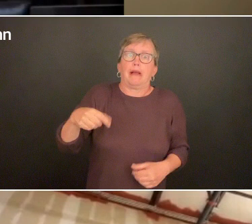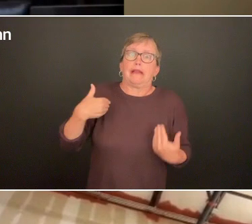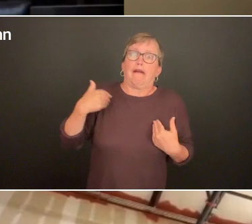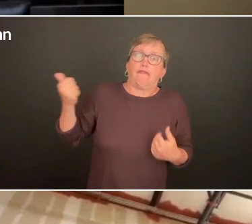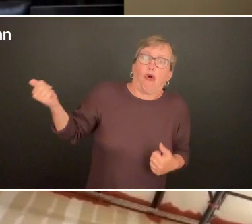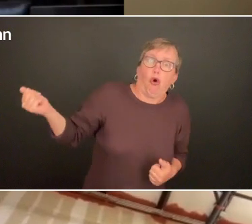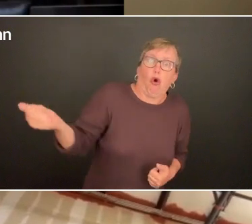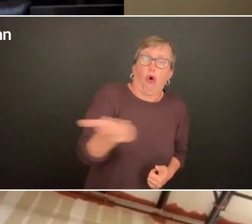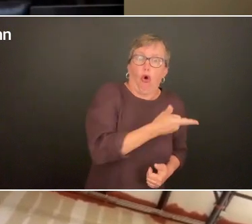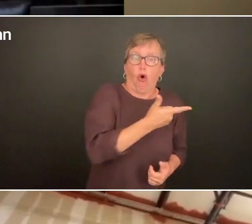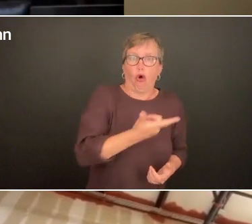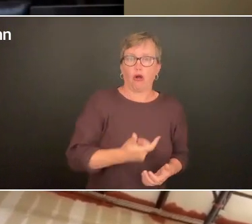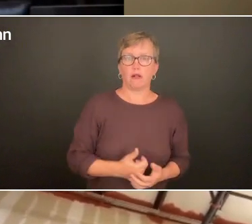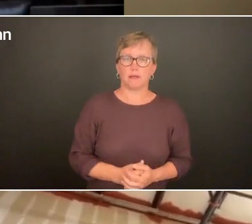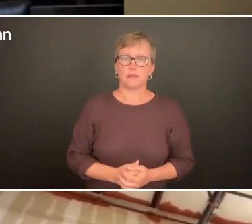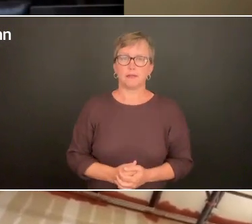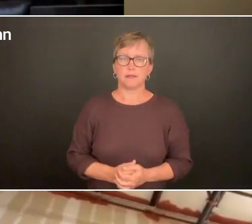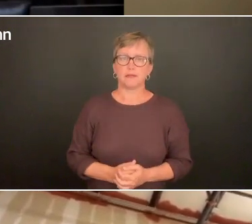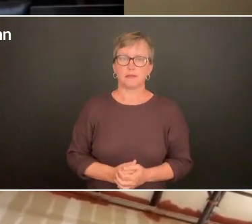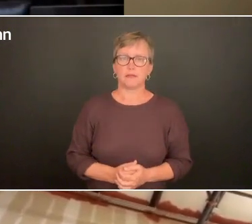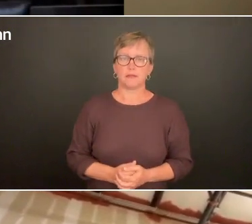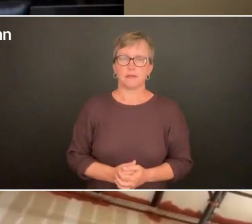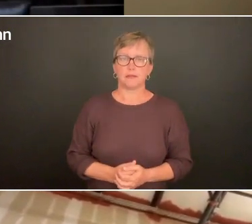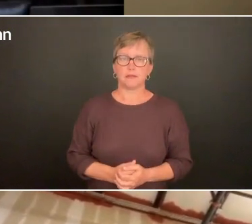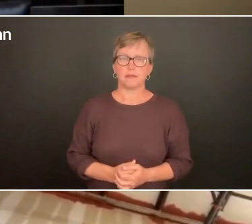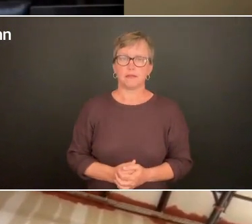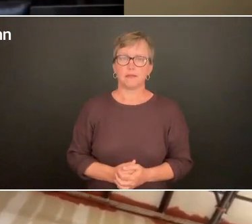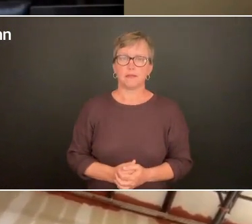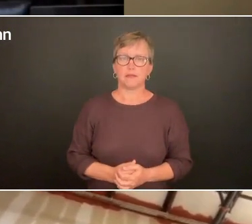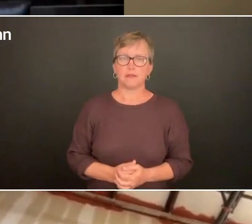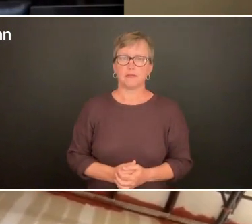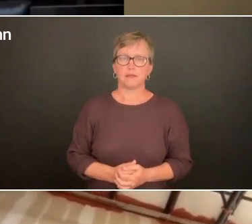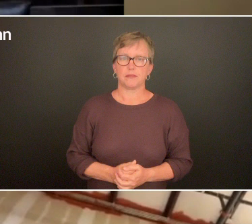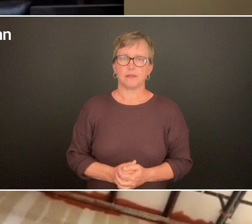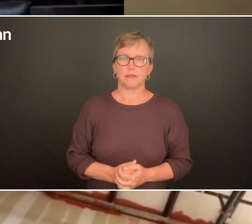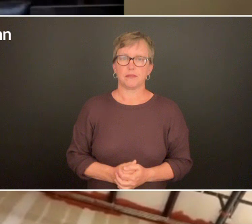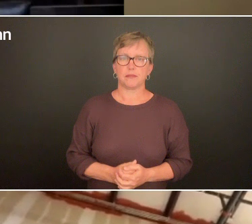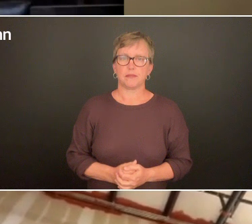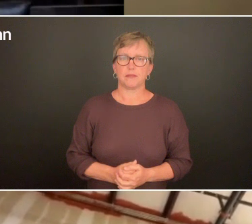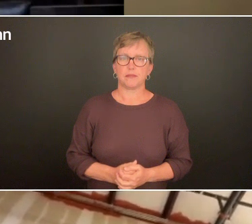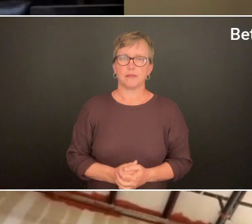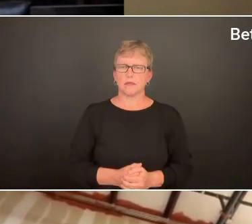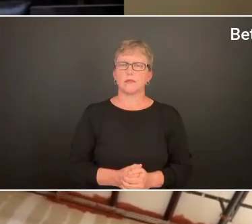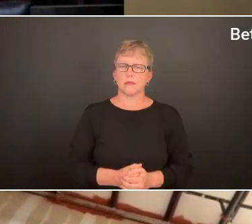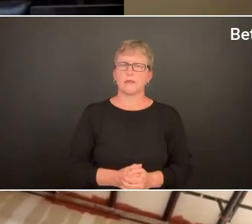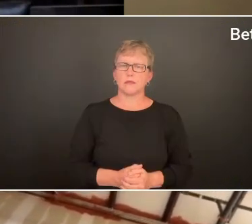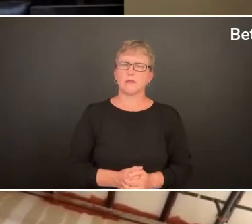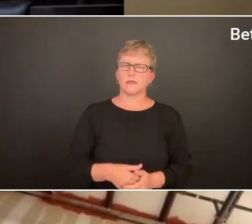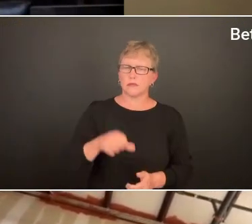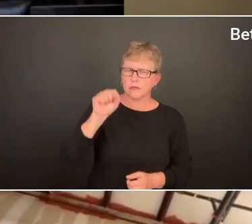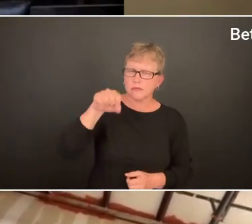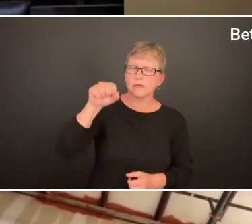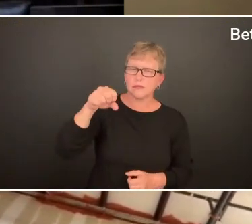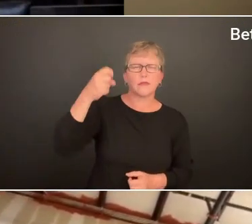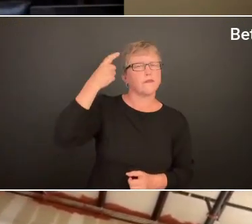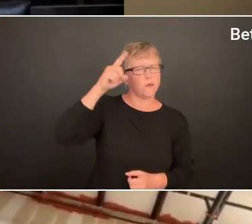things, you're just going to focus on the areas that you can actually be interested and feel good about. Yeah, for sure. And